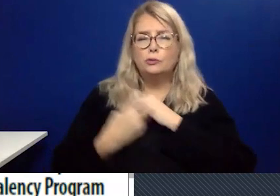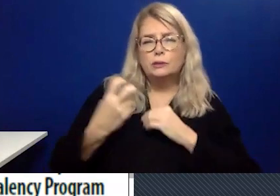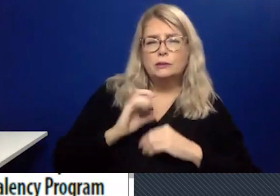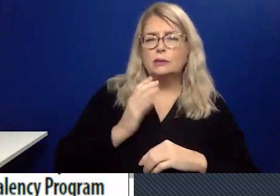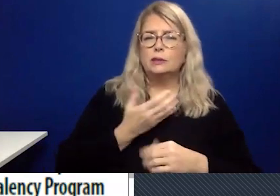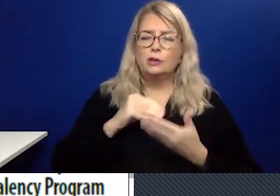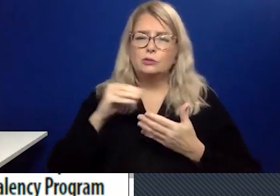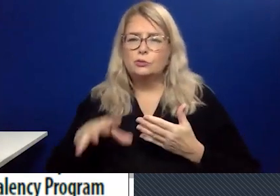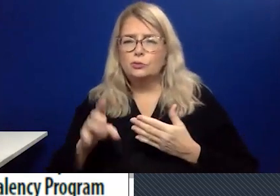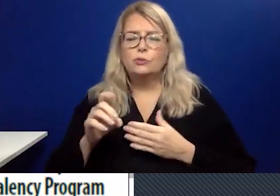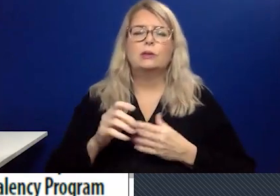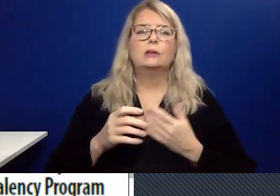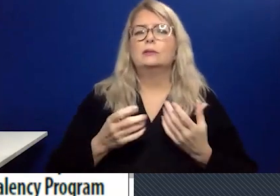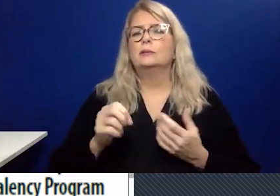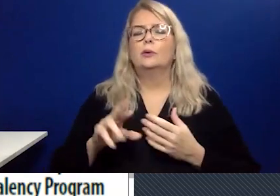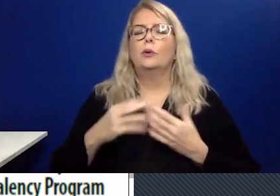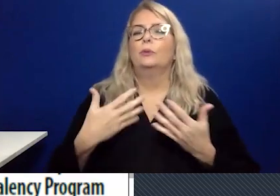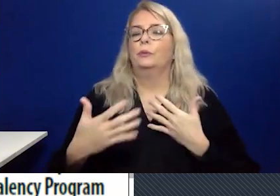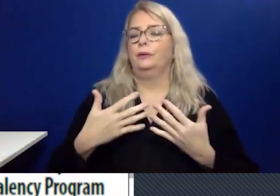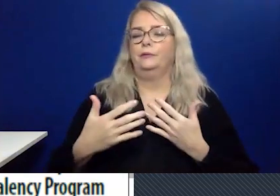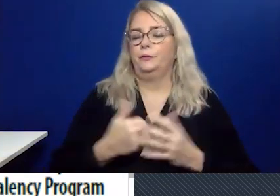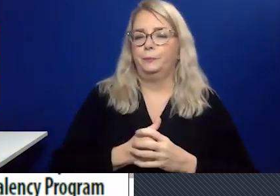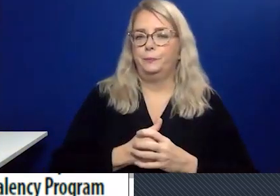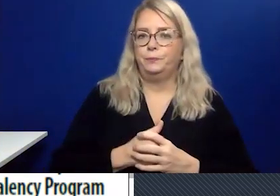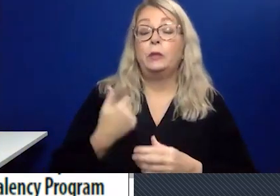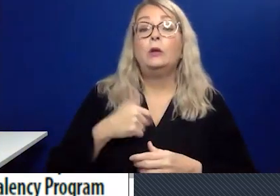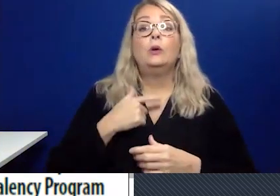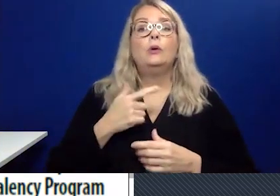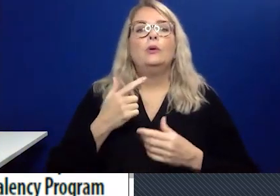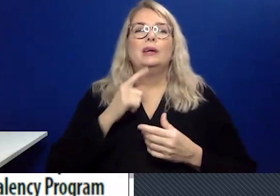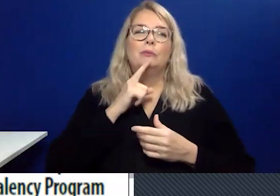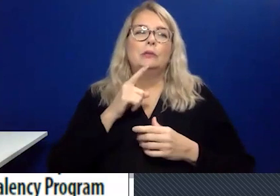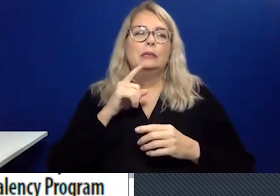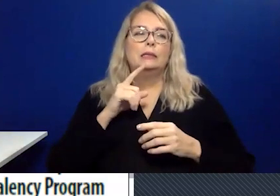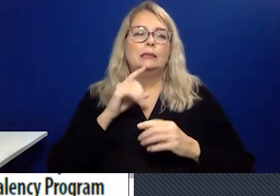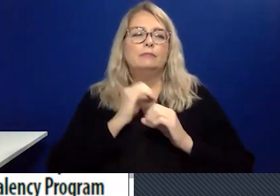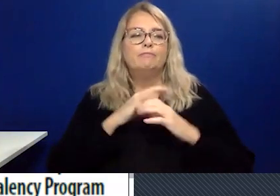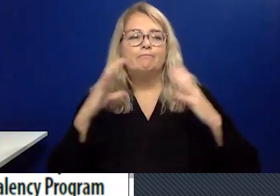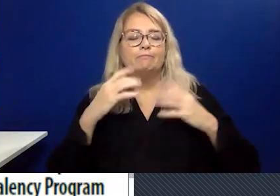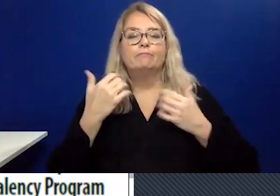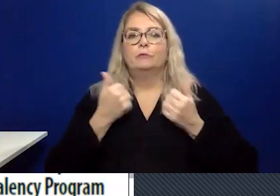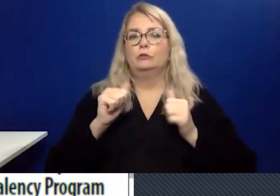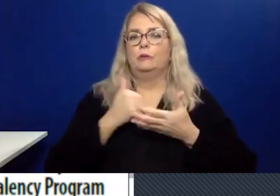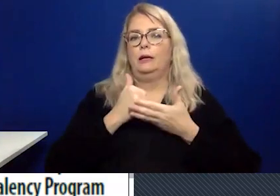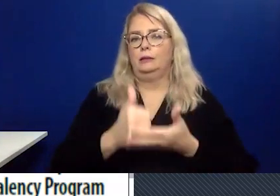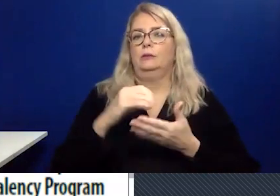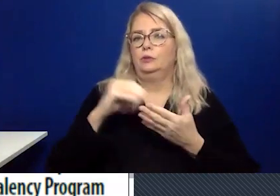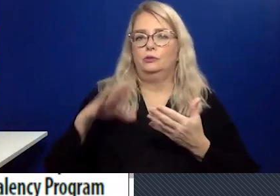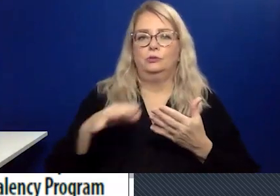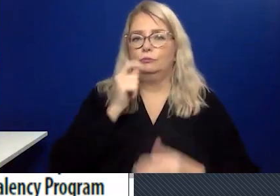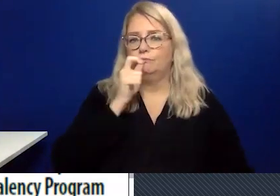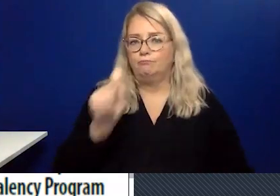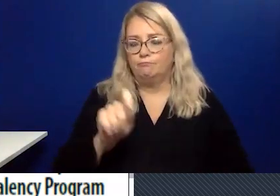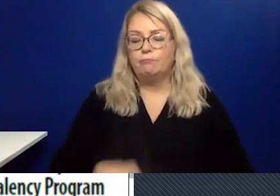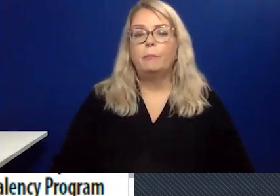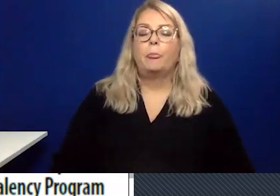away potential graduates of ours. We see it as we're just trying to help these students. So some of these students